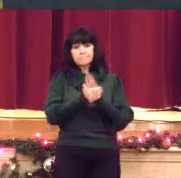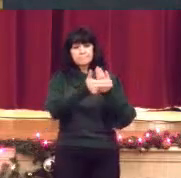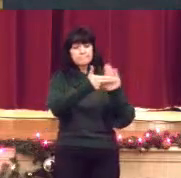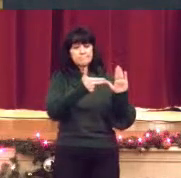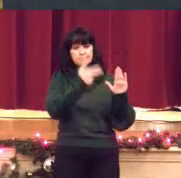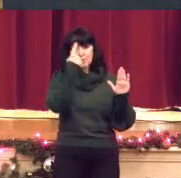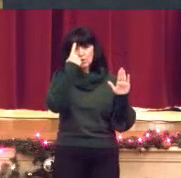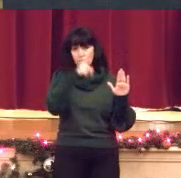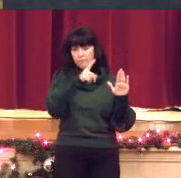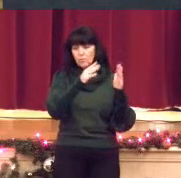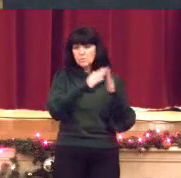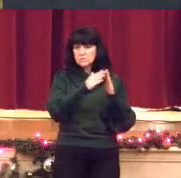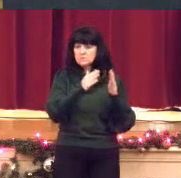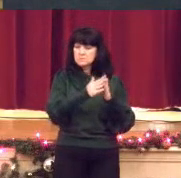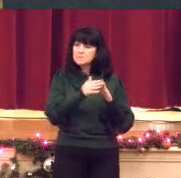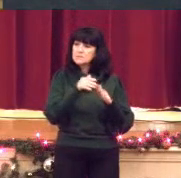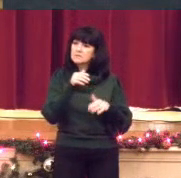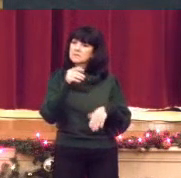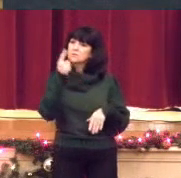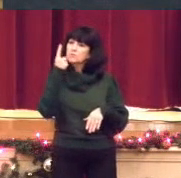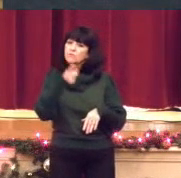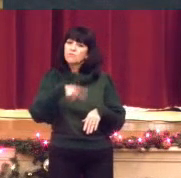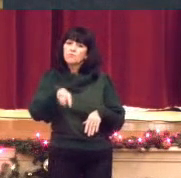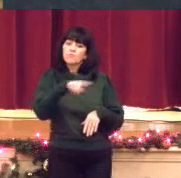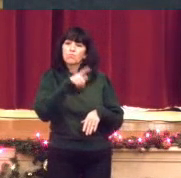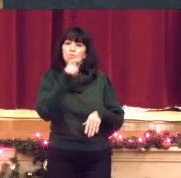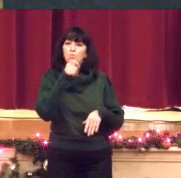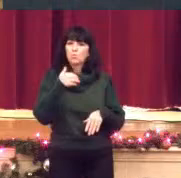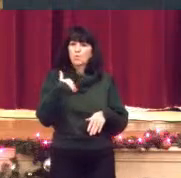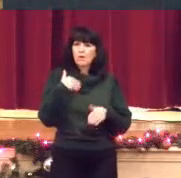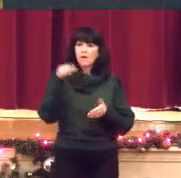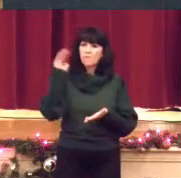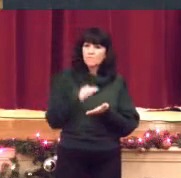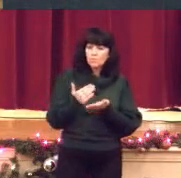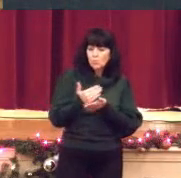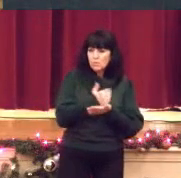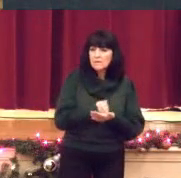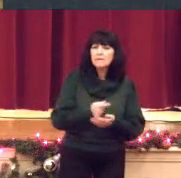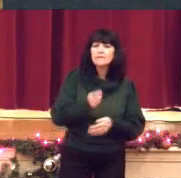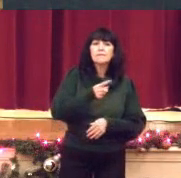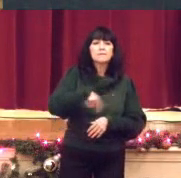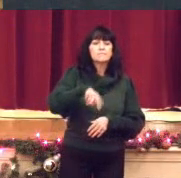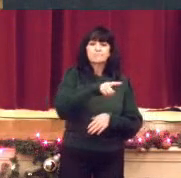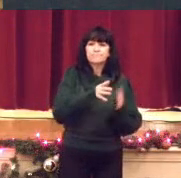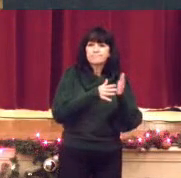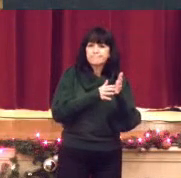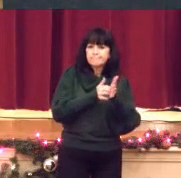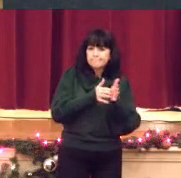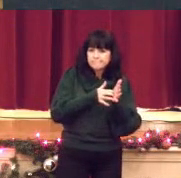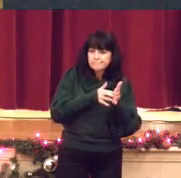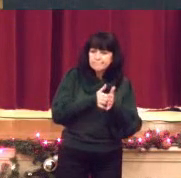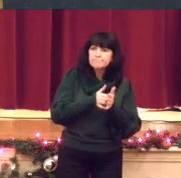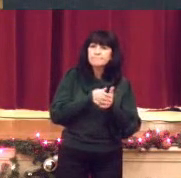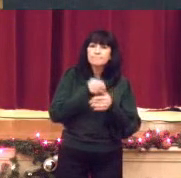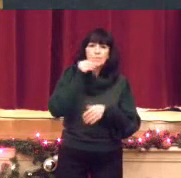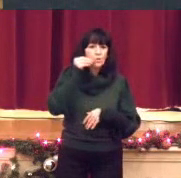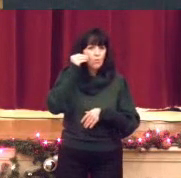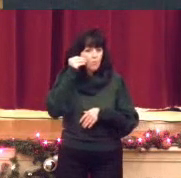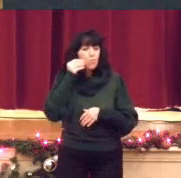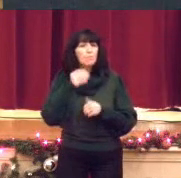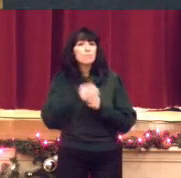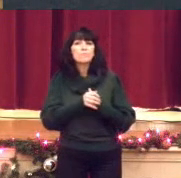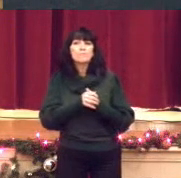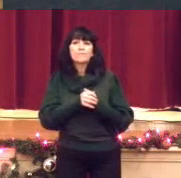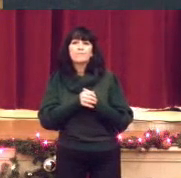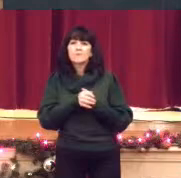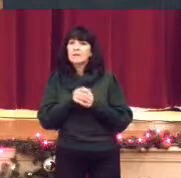disadvantaged backgrounds. And the reason is, we talked about opportunity funding earlier, is the fact that